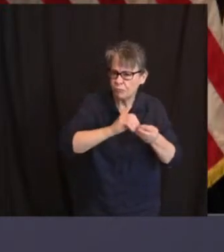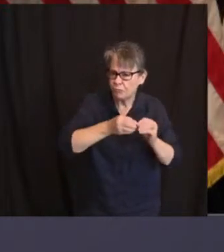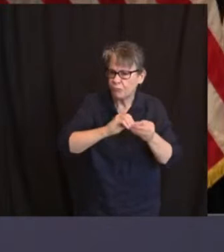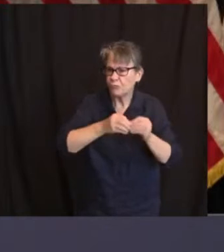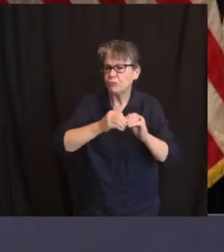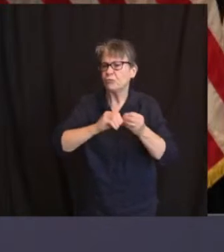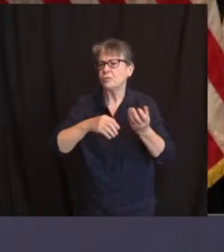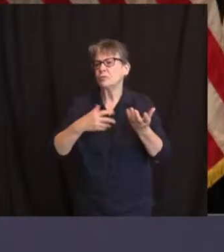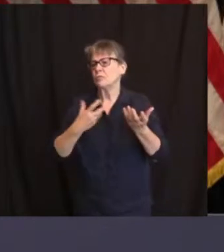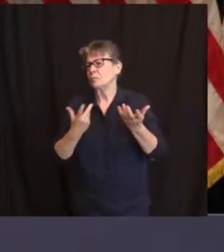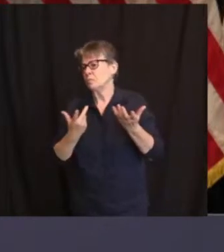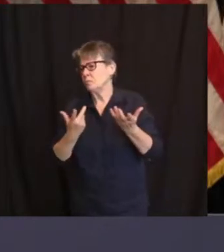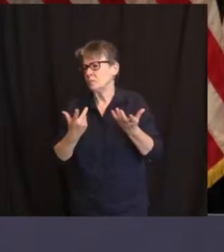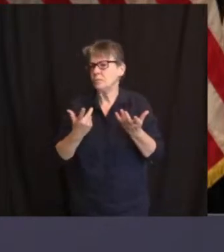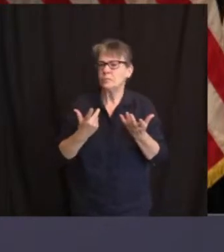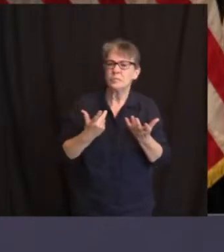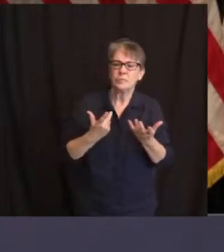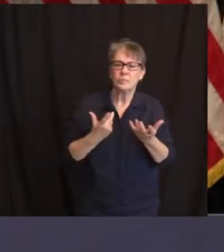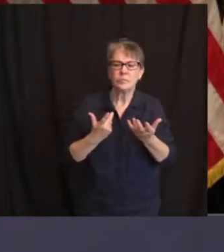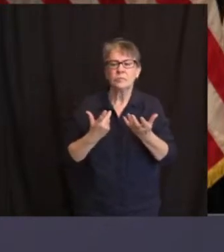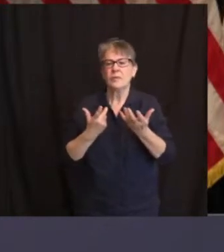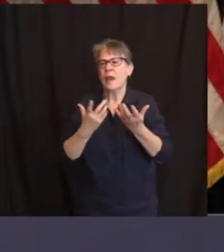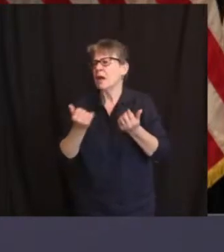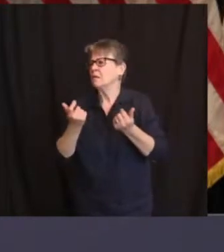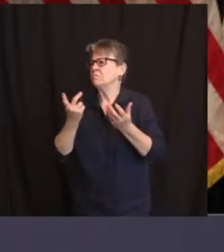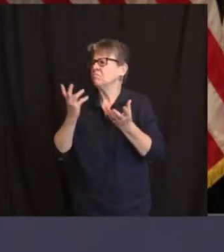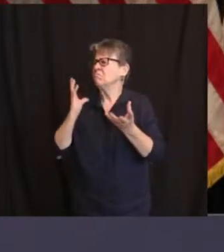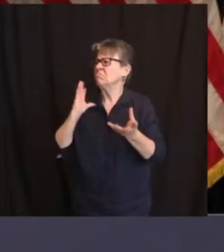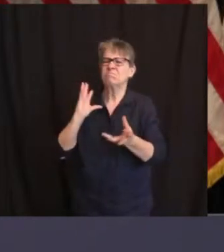blame them. Keep doing what you're doing, folks.